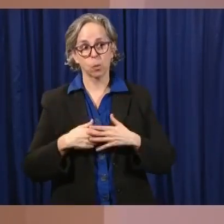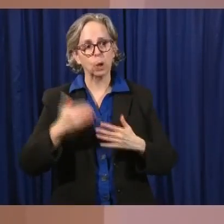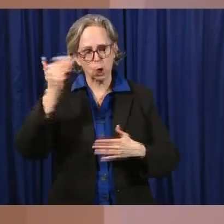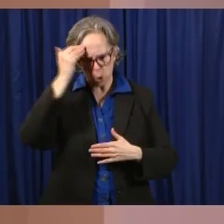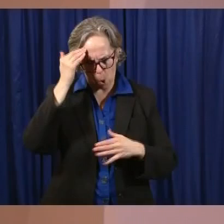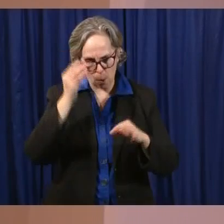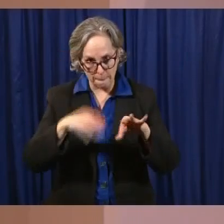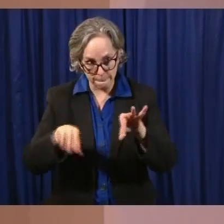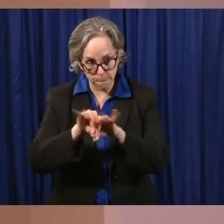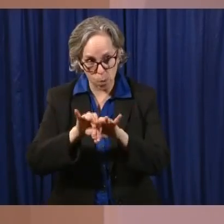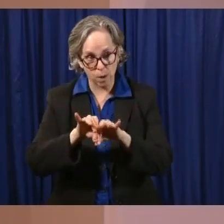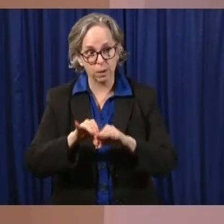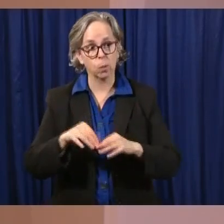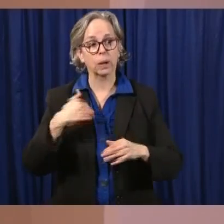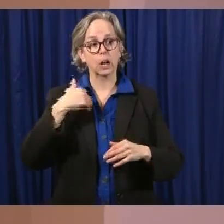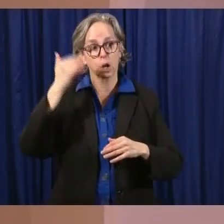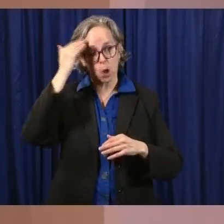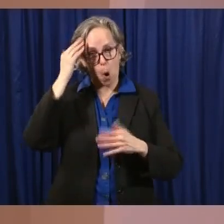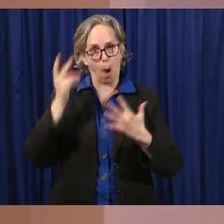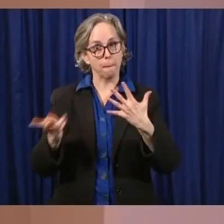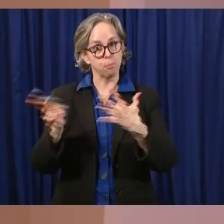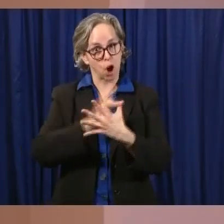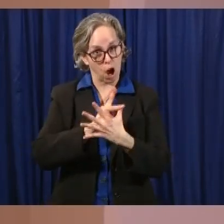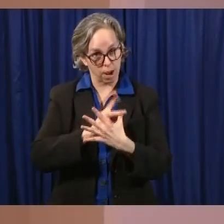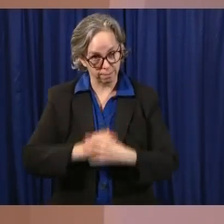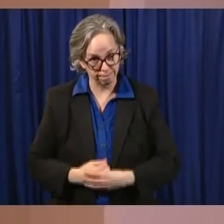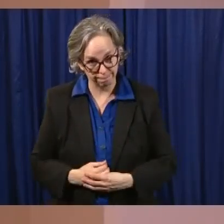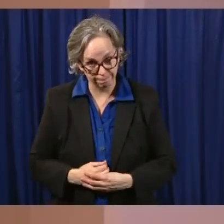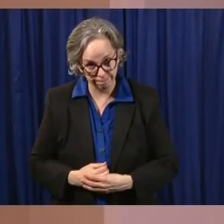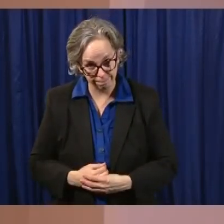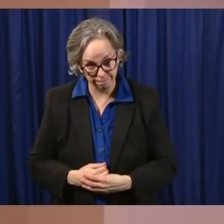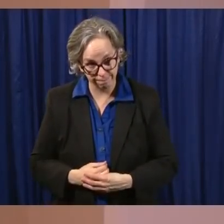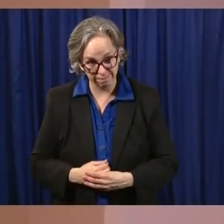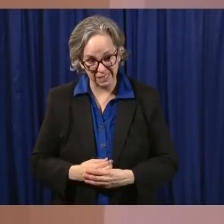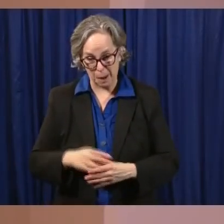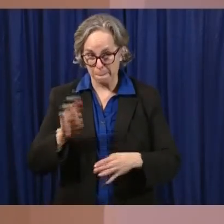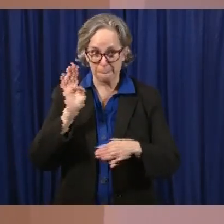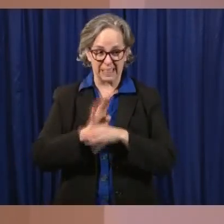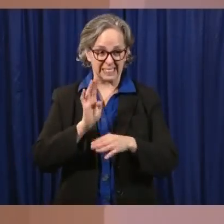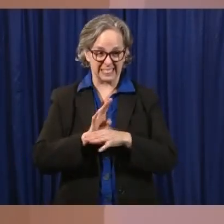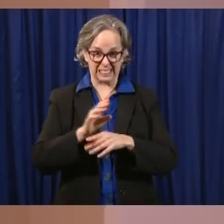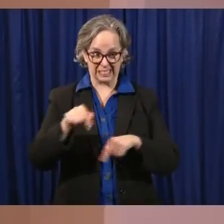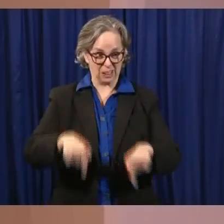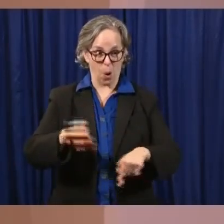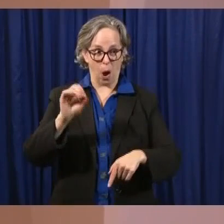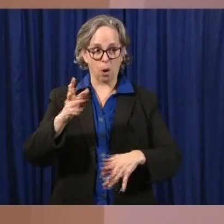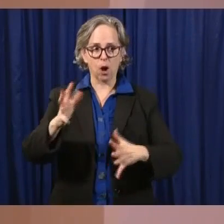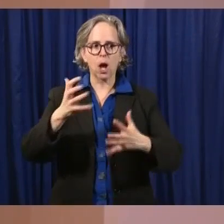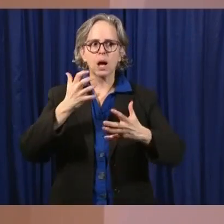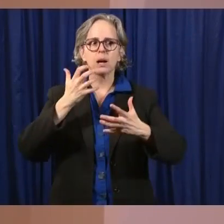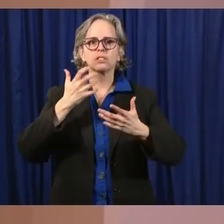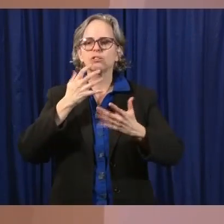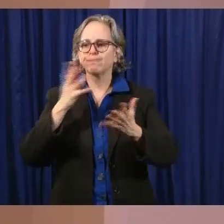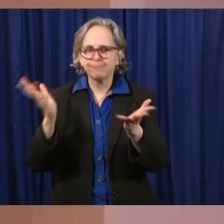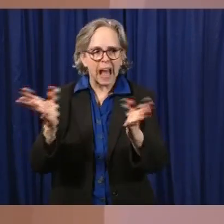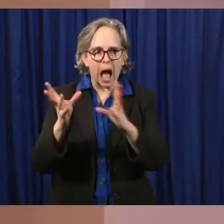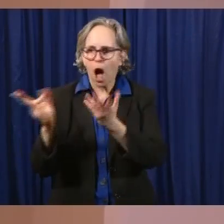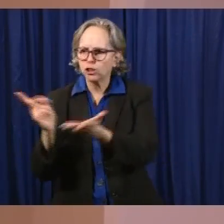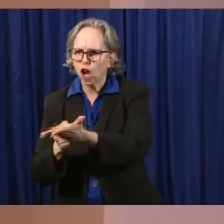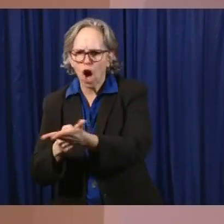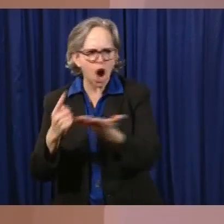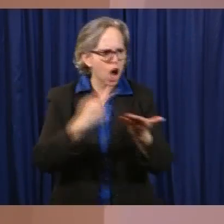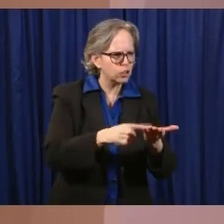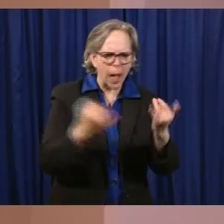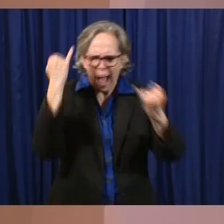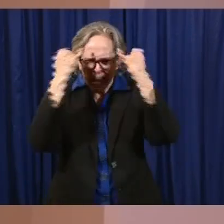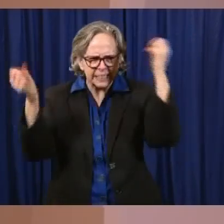you know, the businesses of Ohio are really, they're talking to one another. They're talking about what those protocols